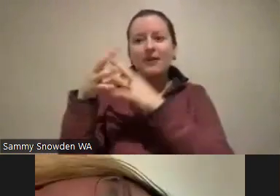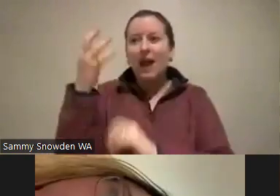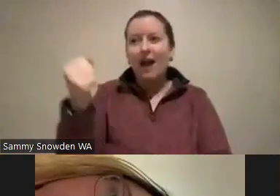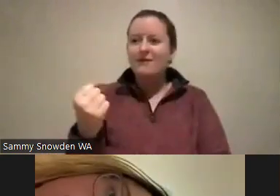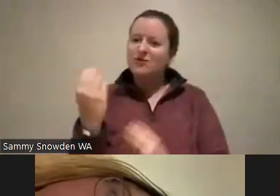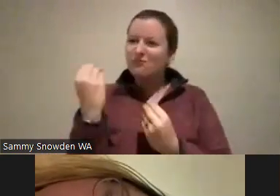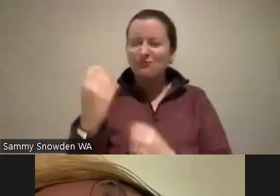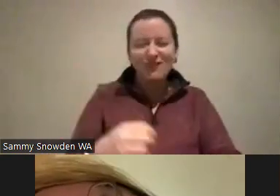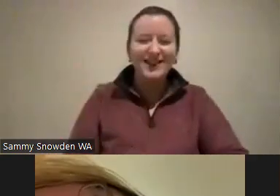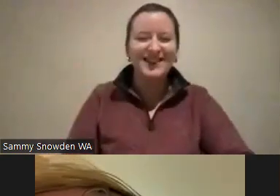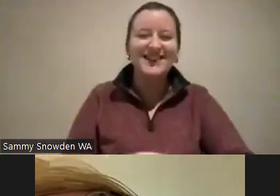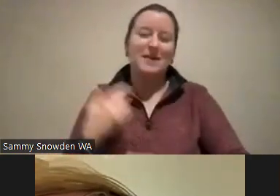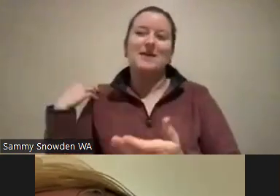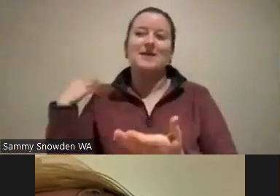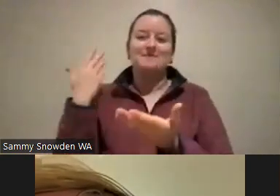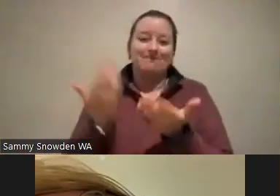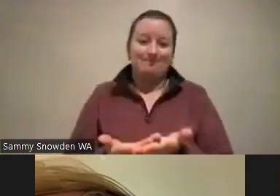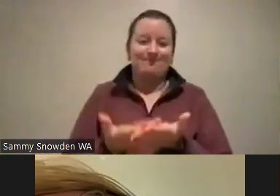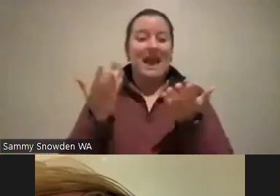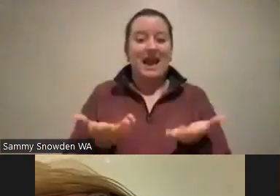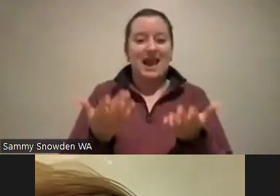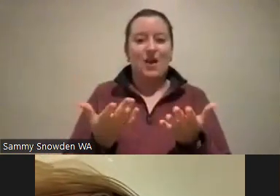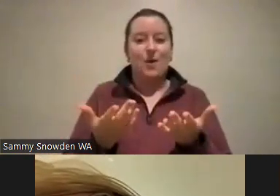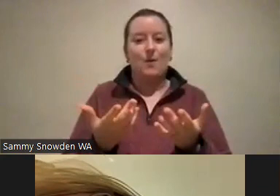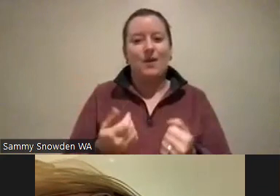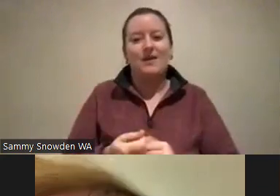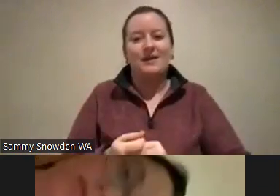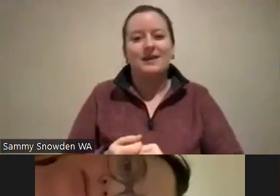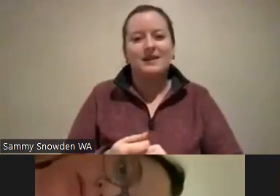is the protein powder. Does anyone use protein powder?